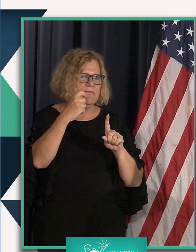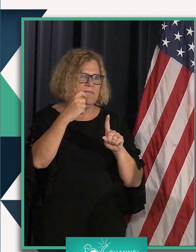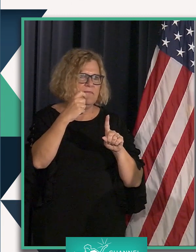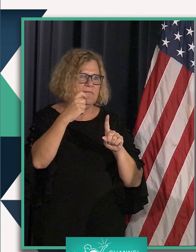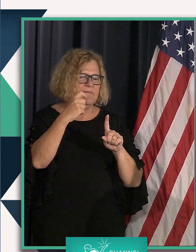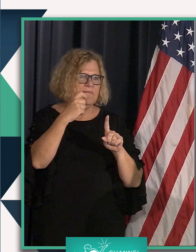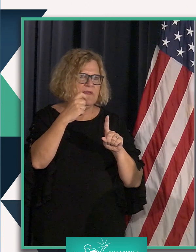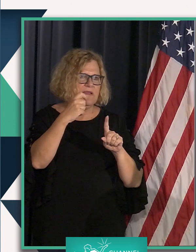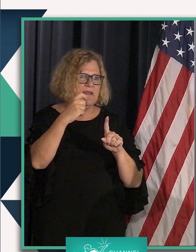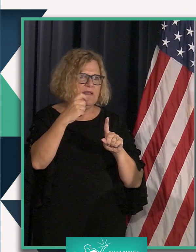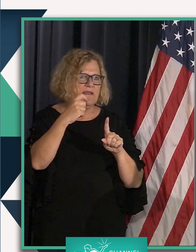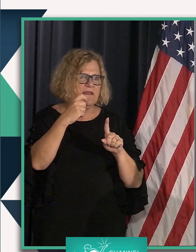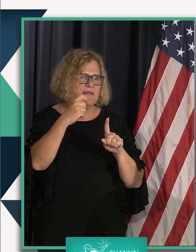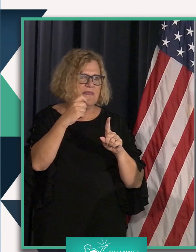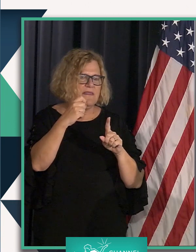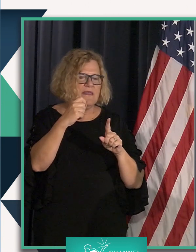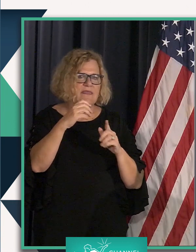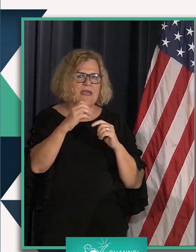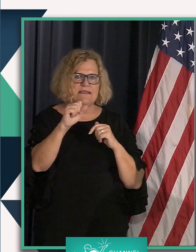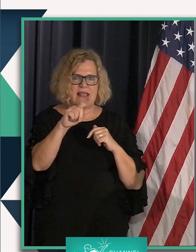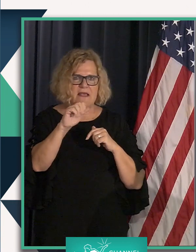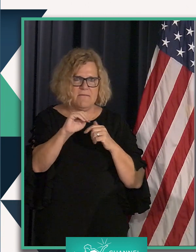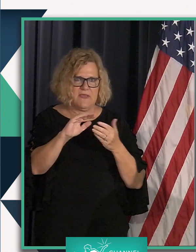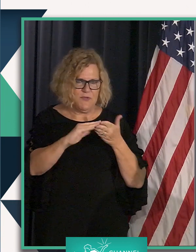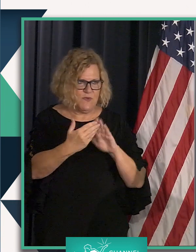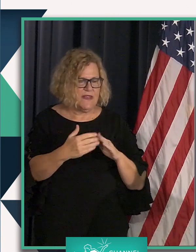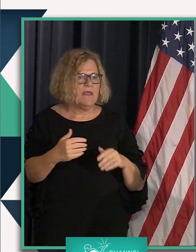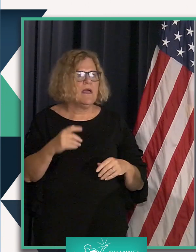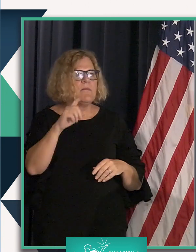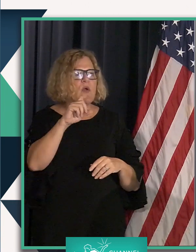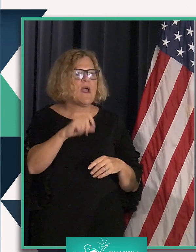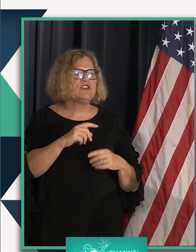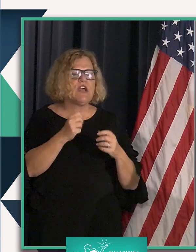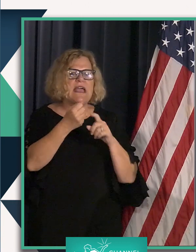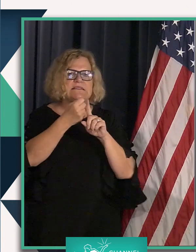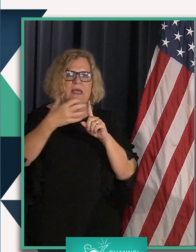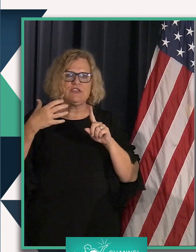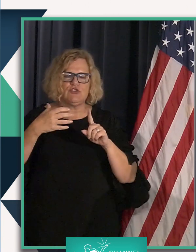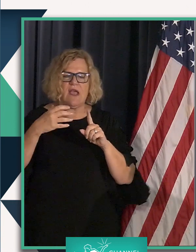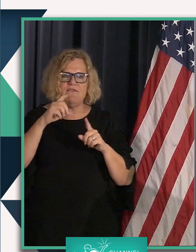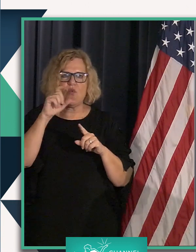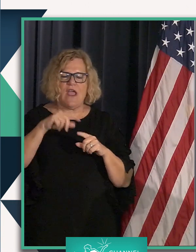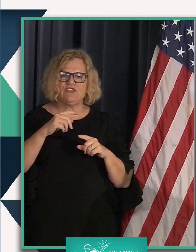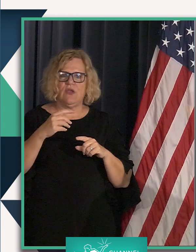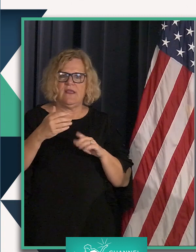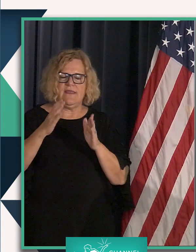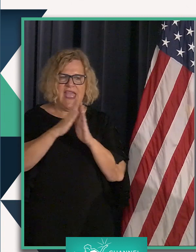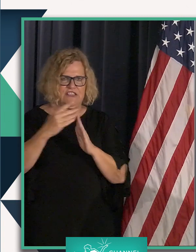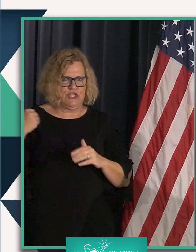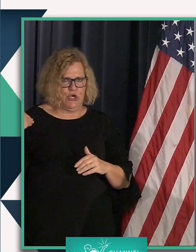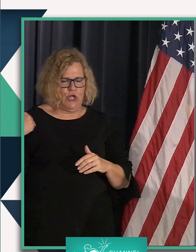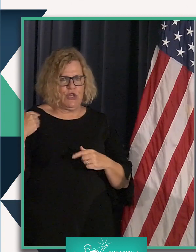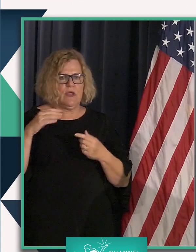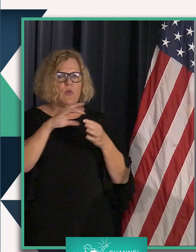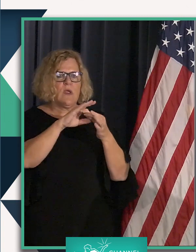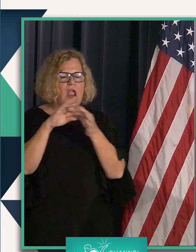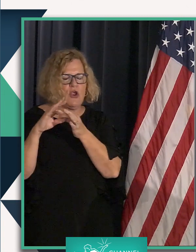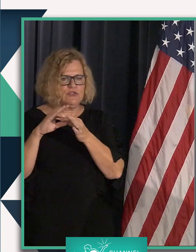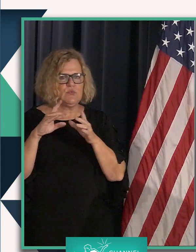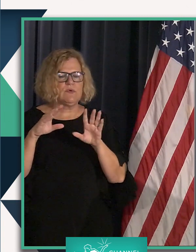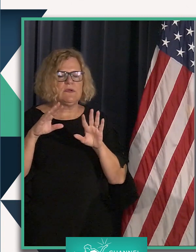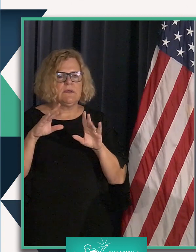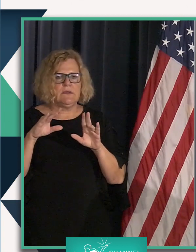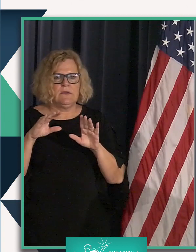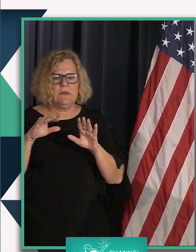Masjid Salam community. My question is an expansion of the question that was asked earlier with regard